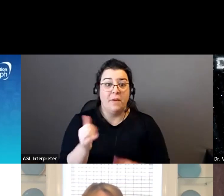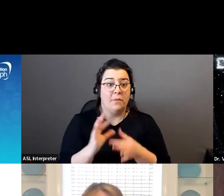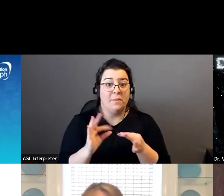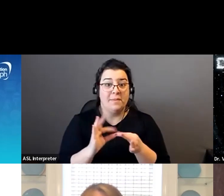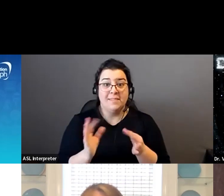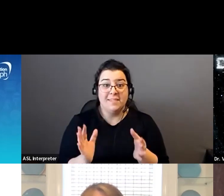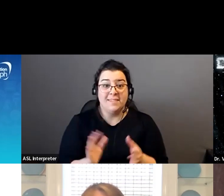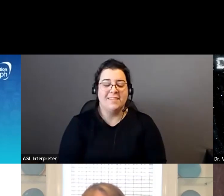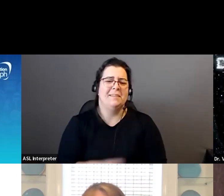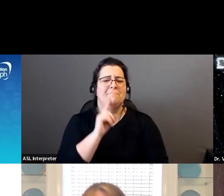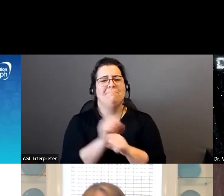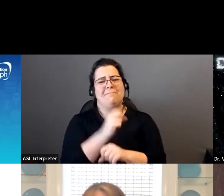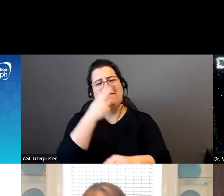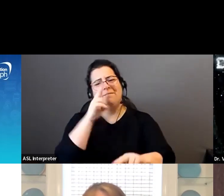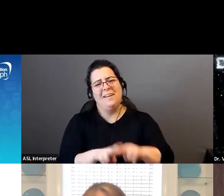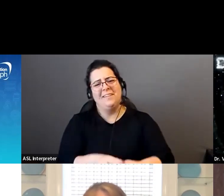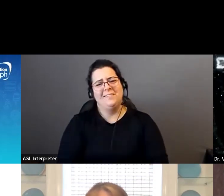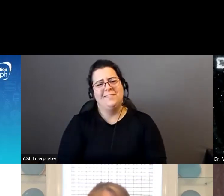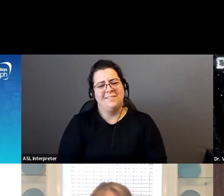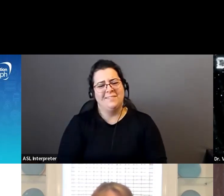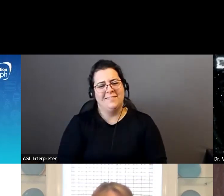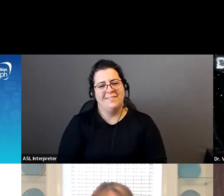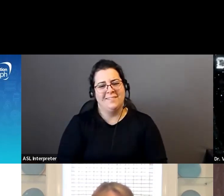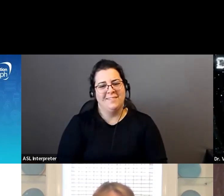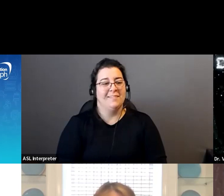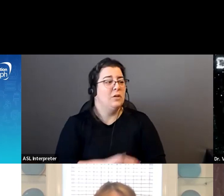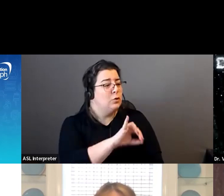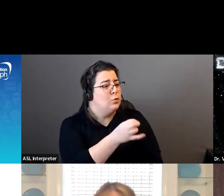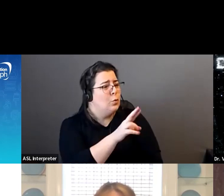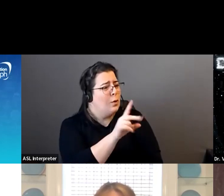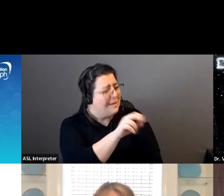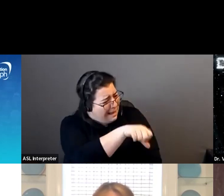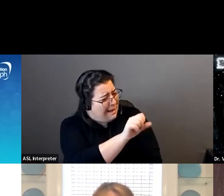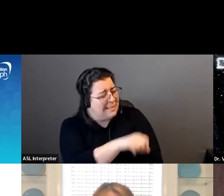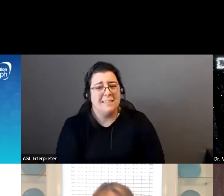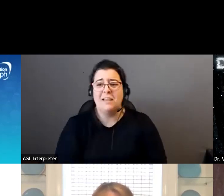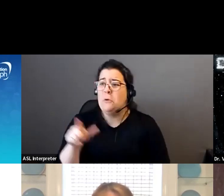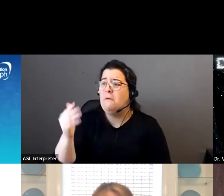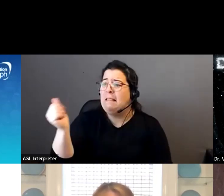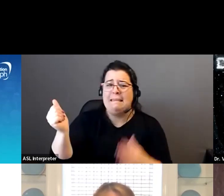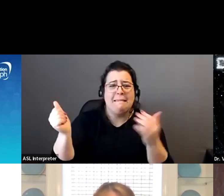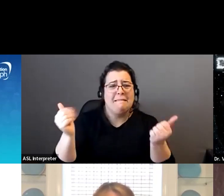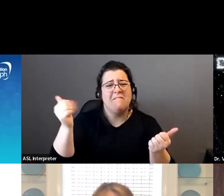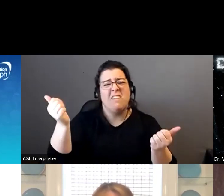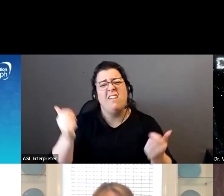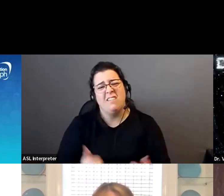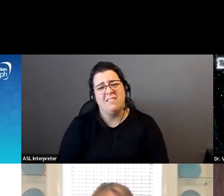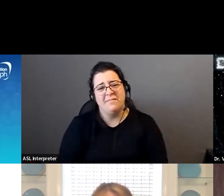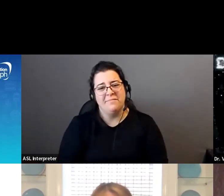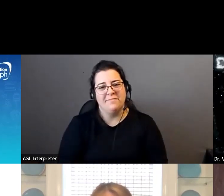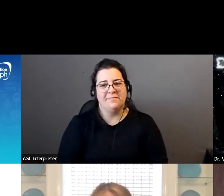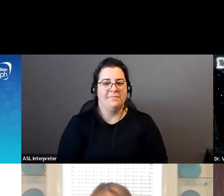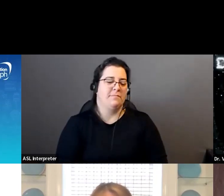This has been so fun. I agree. I I gotta agree. leave. Gotta leave. Oh my gosh. I know. It's